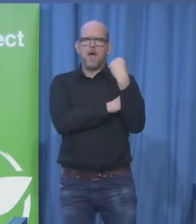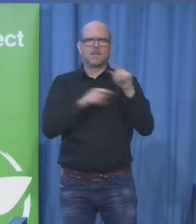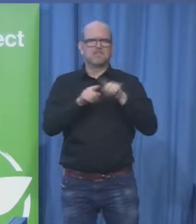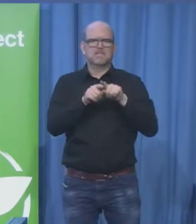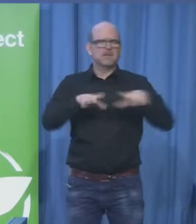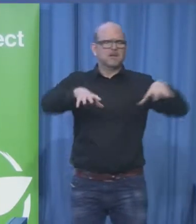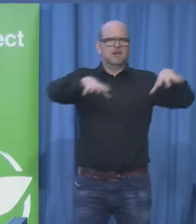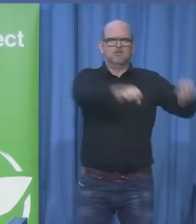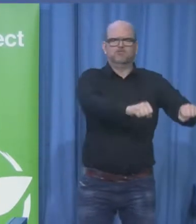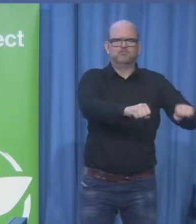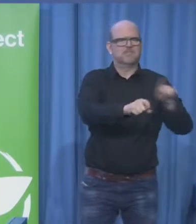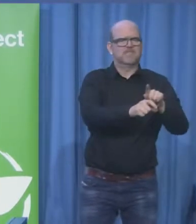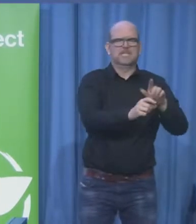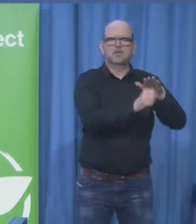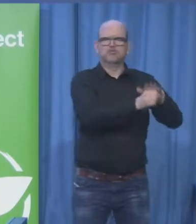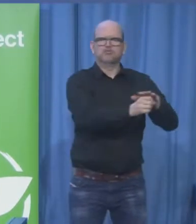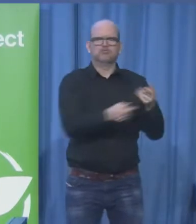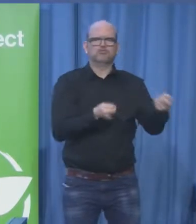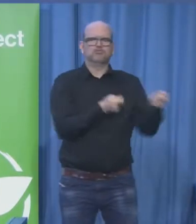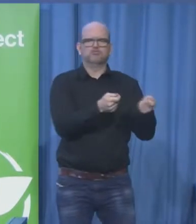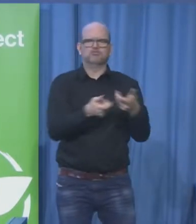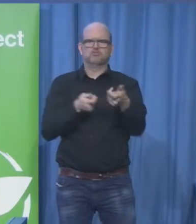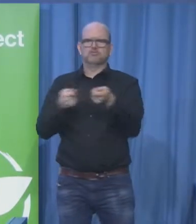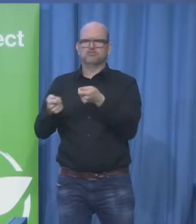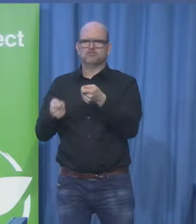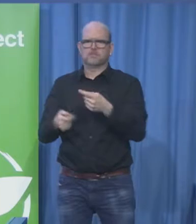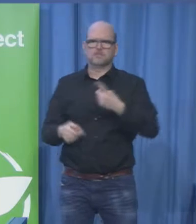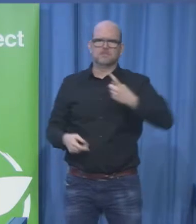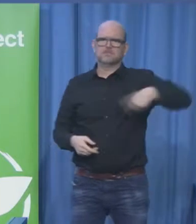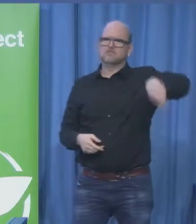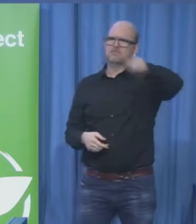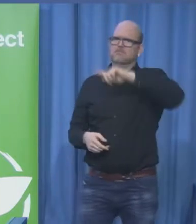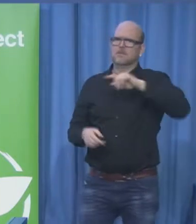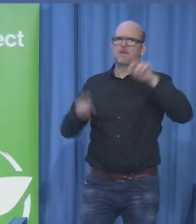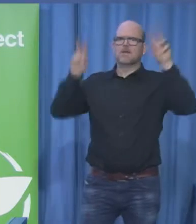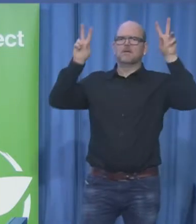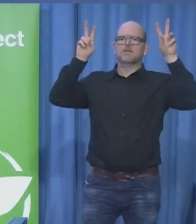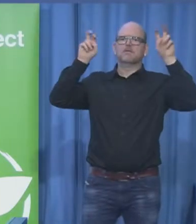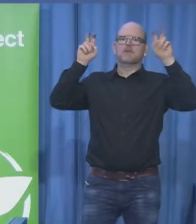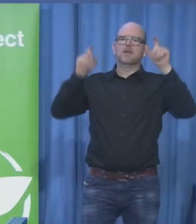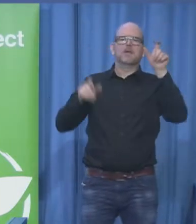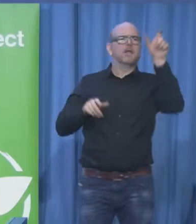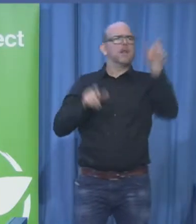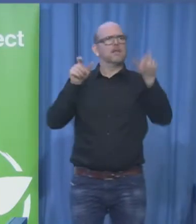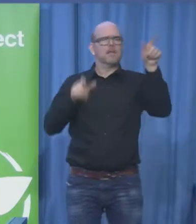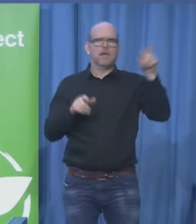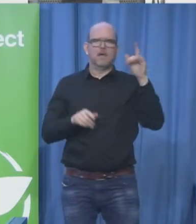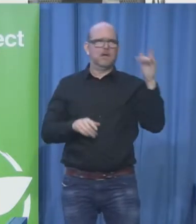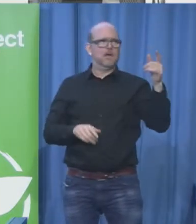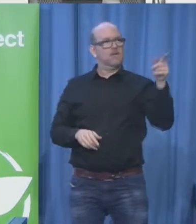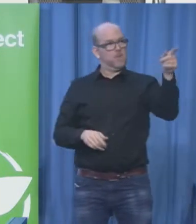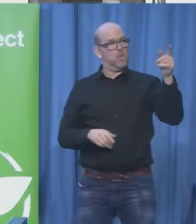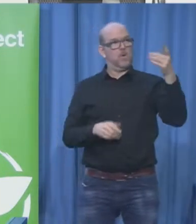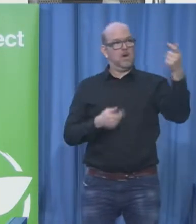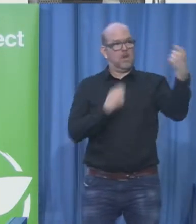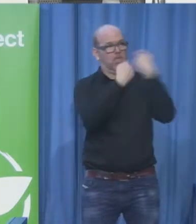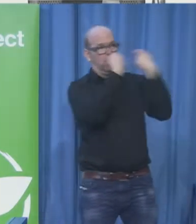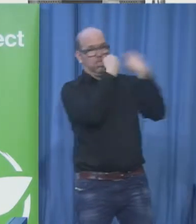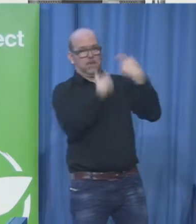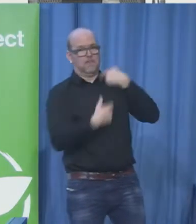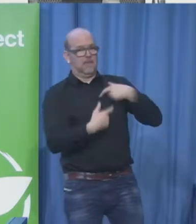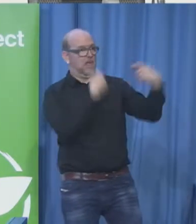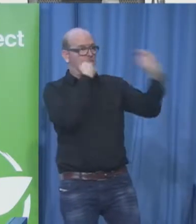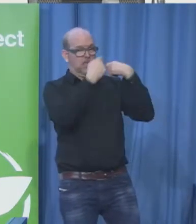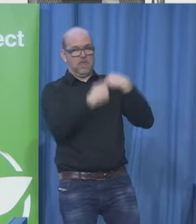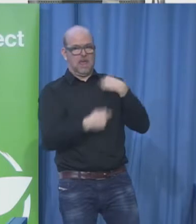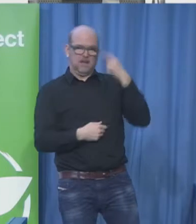is discriminated against without even noticing. People with disability also discriminate